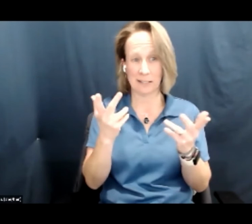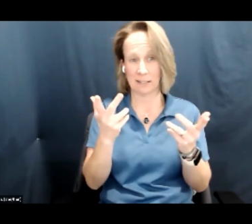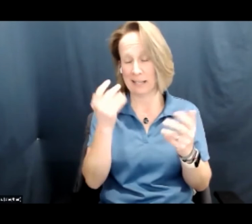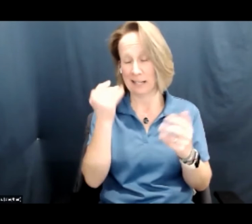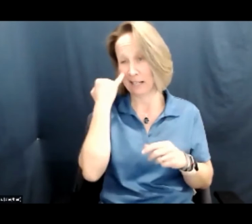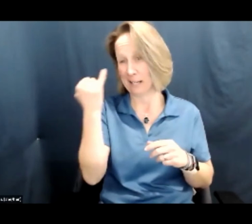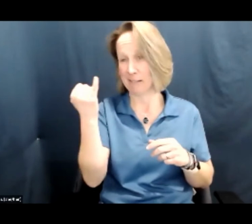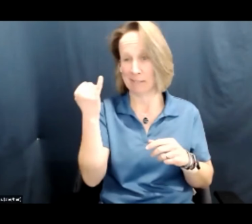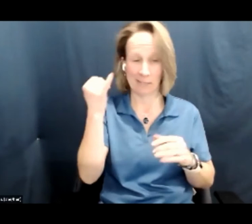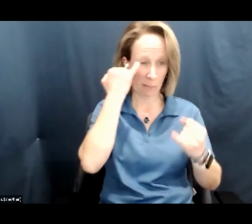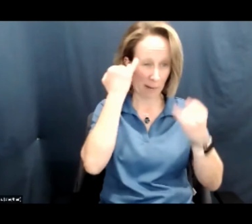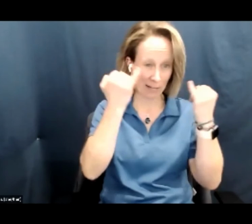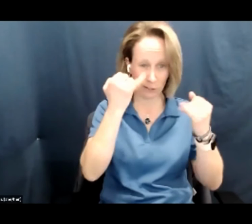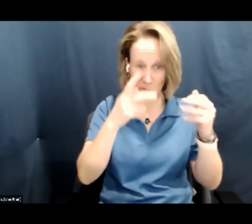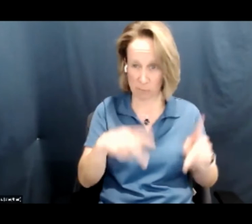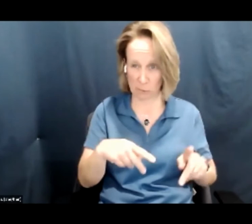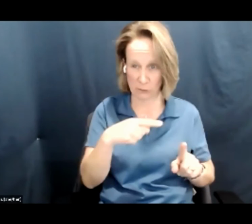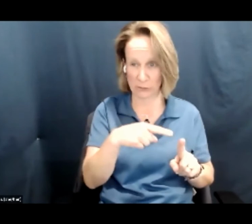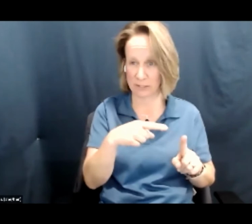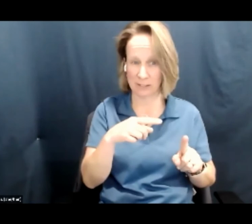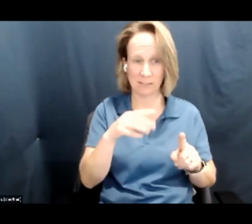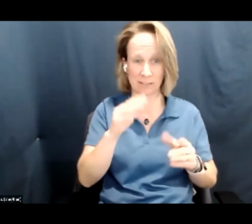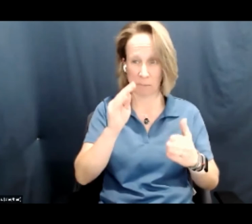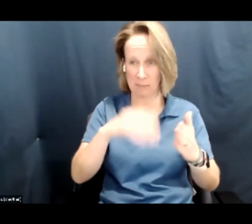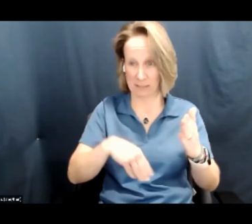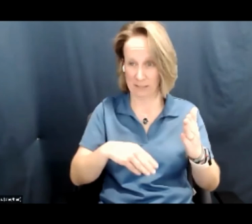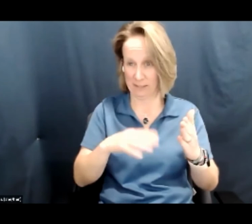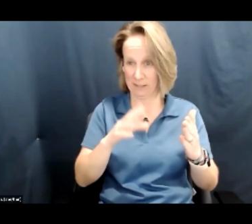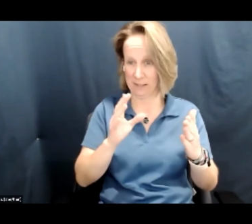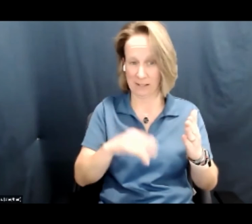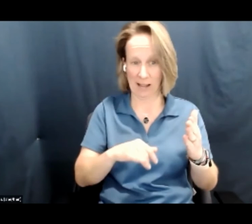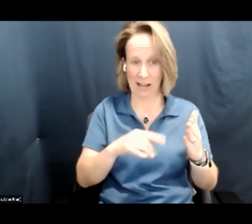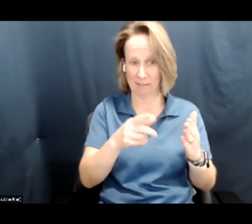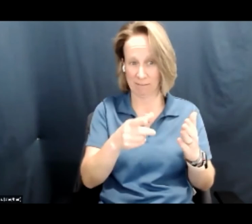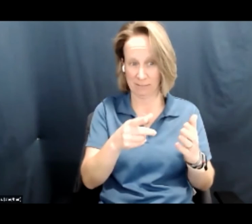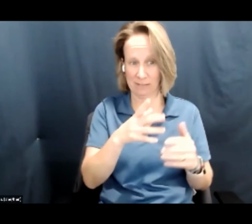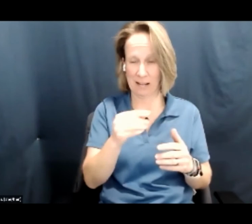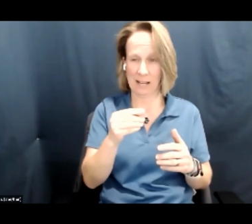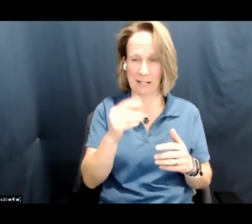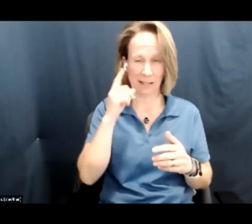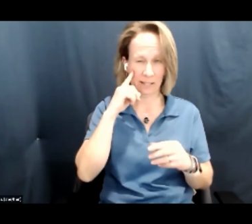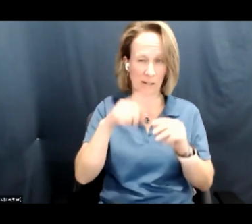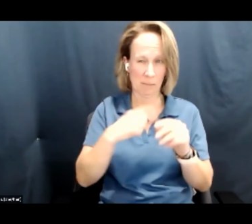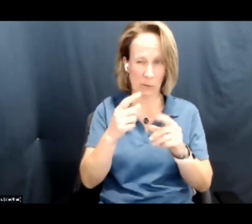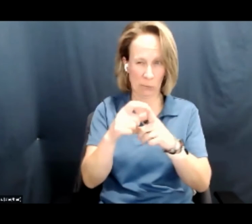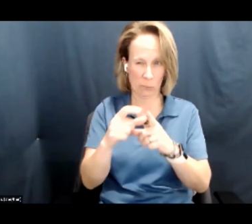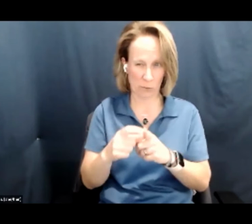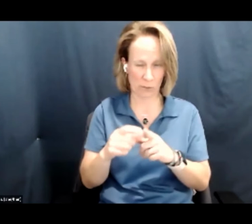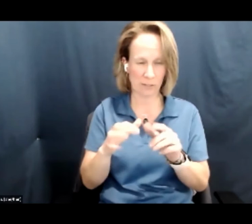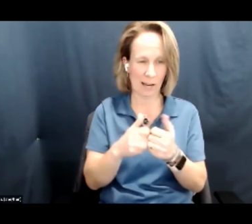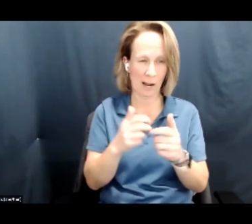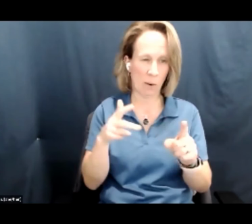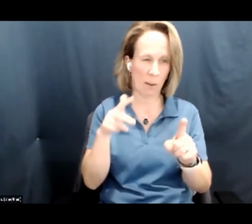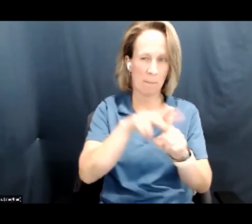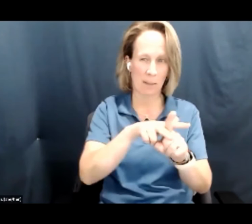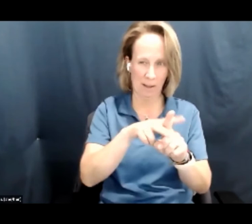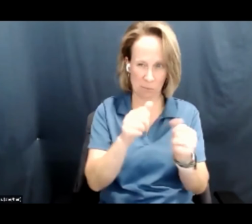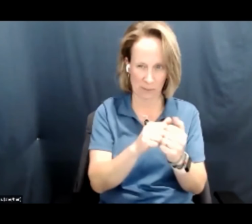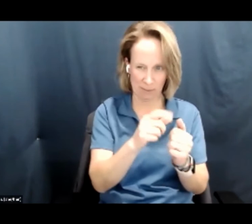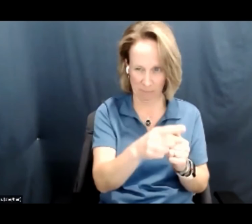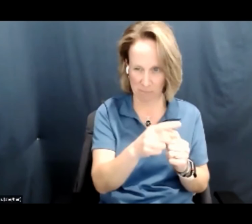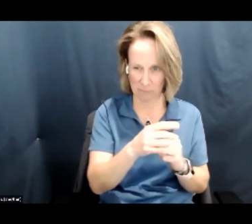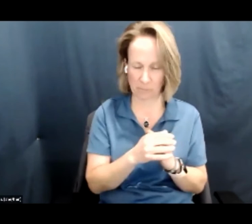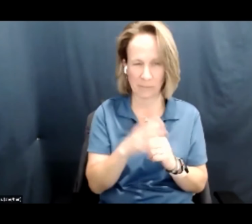worksheet. And like, let's think about how some of those terms that we went over may apply to them. And I really emphasize